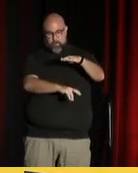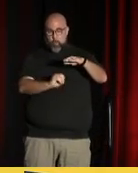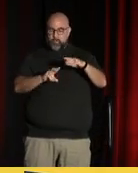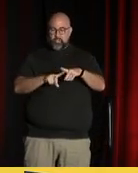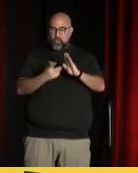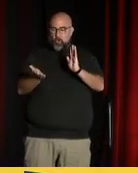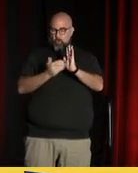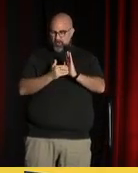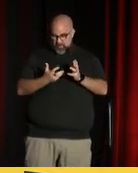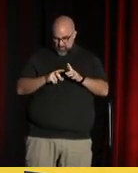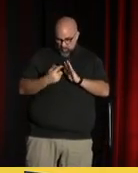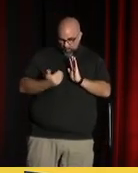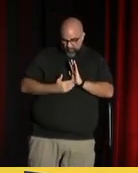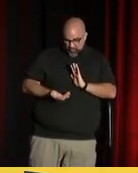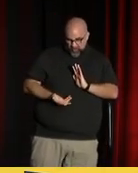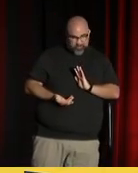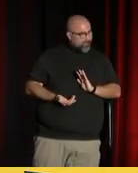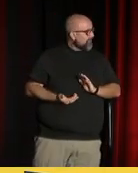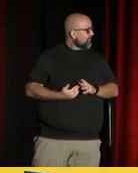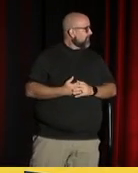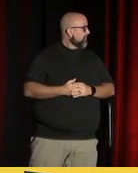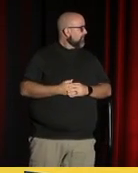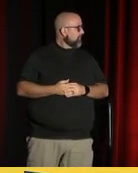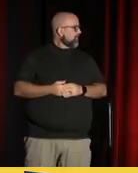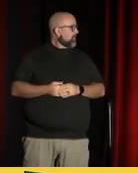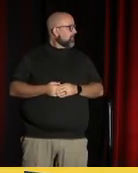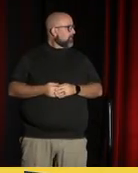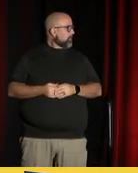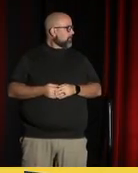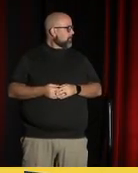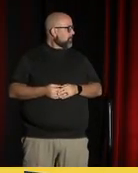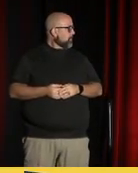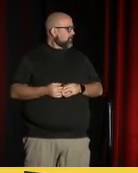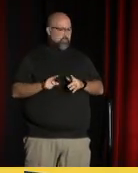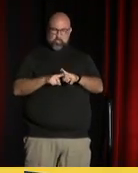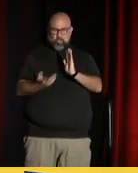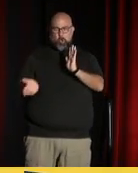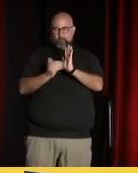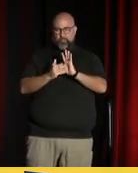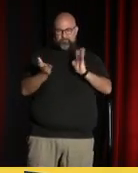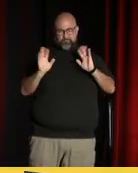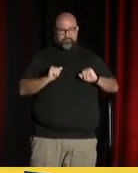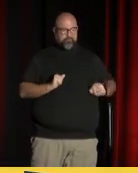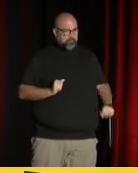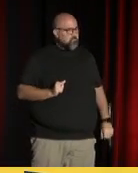start over. Should we just start over? Let's just do that. Let's start over again.